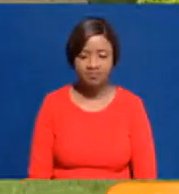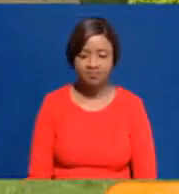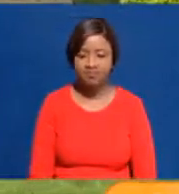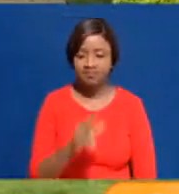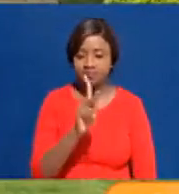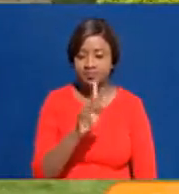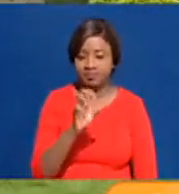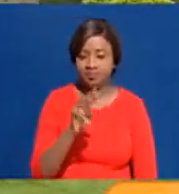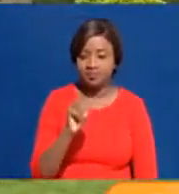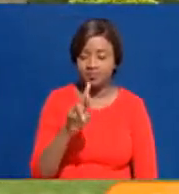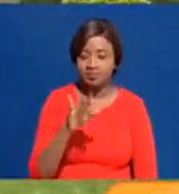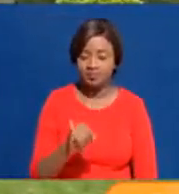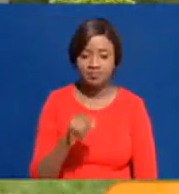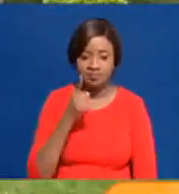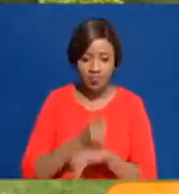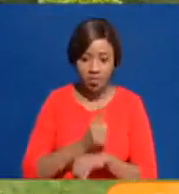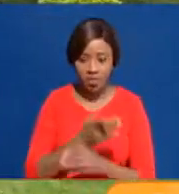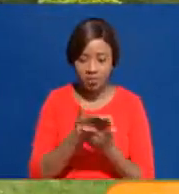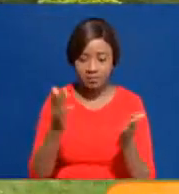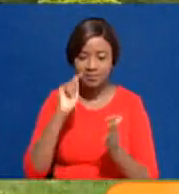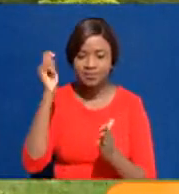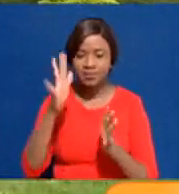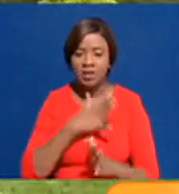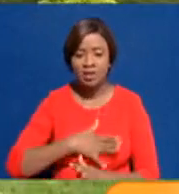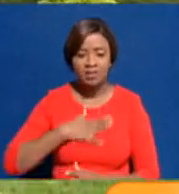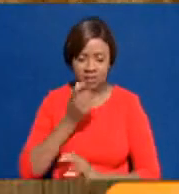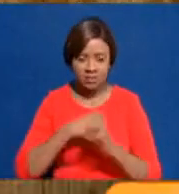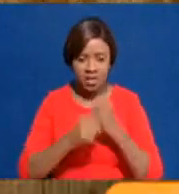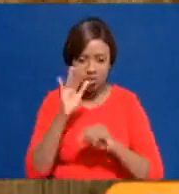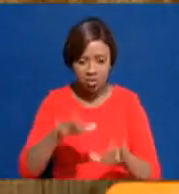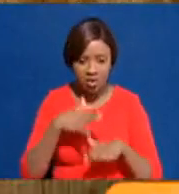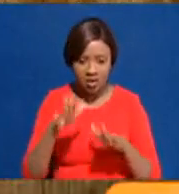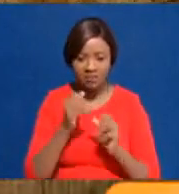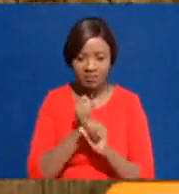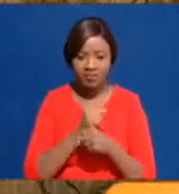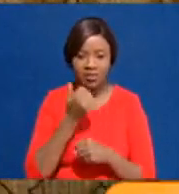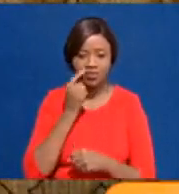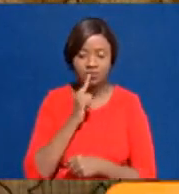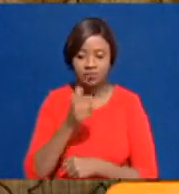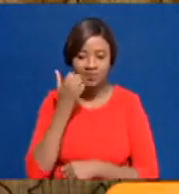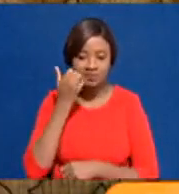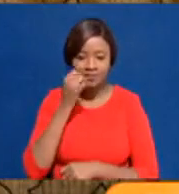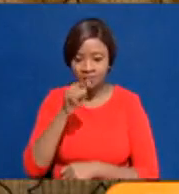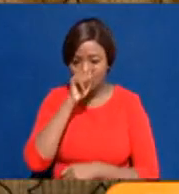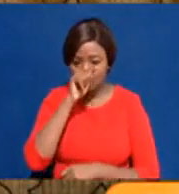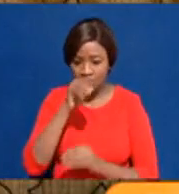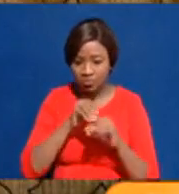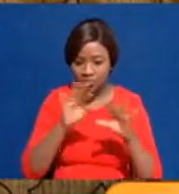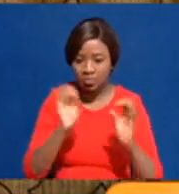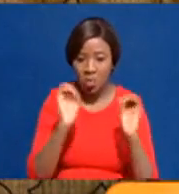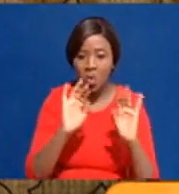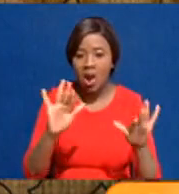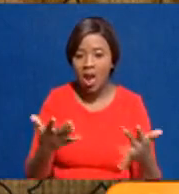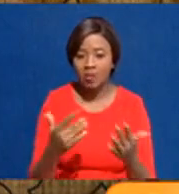KEMRI has cautioned Kenyans to remain alert in exercising malaria prevention practices, such as the use of mosquito nets, use